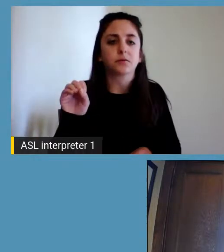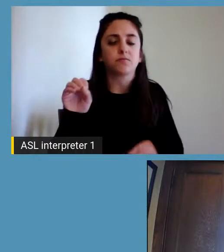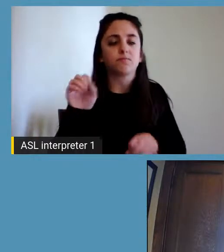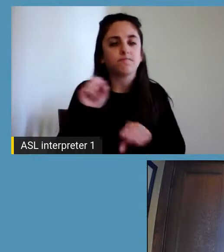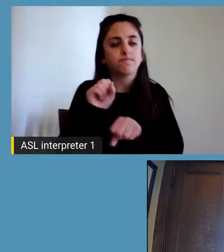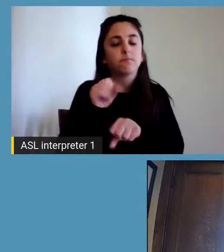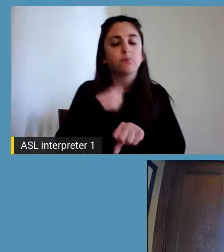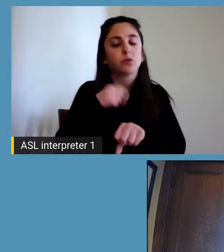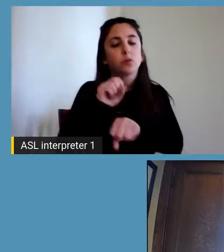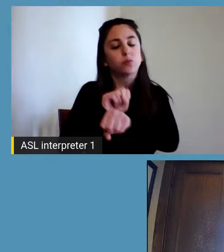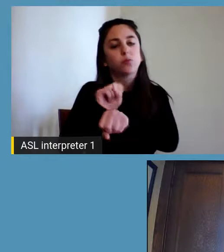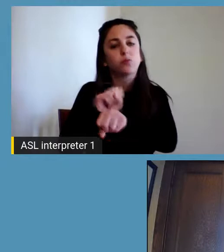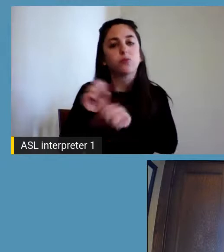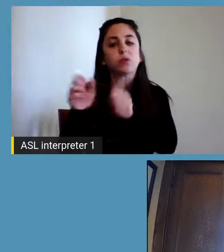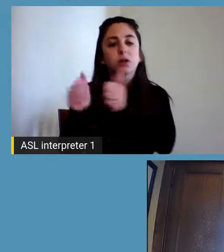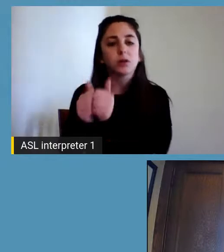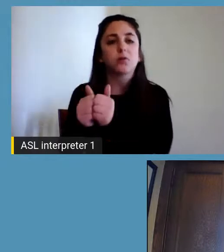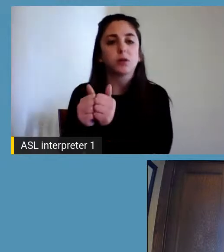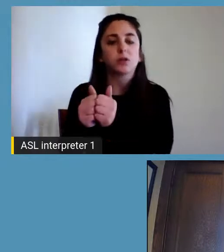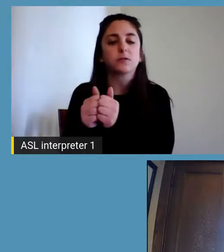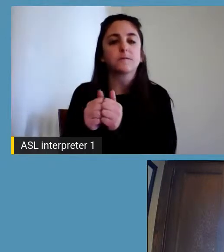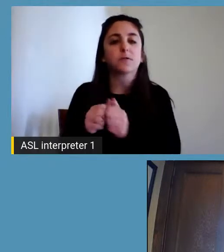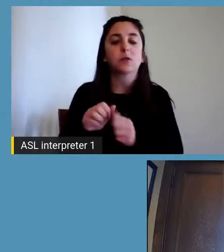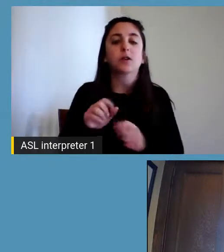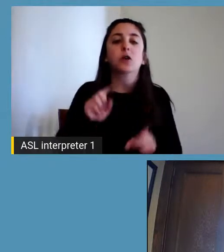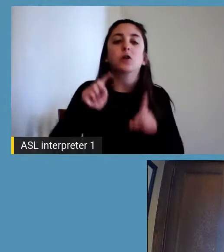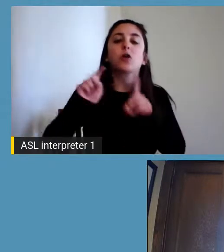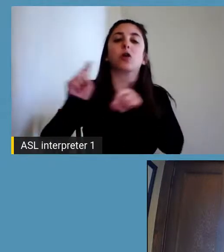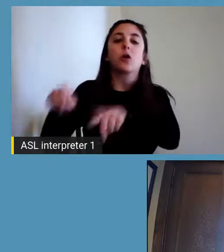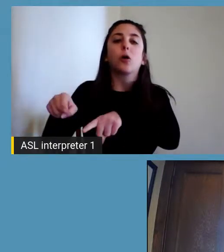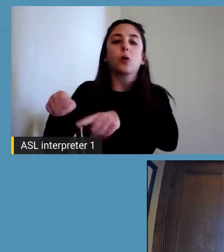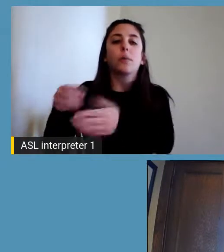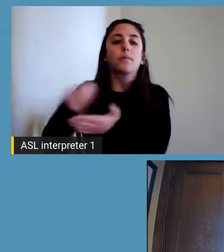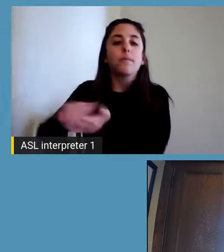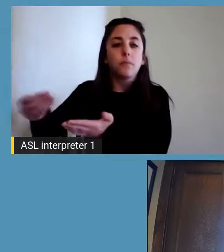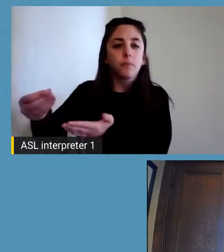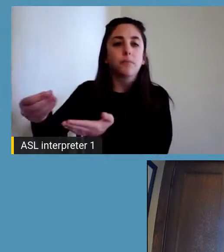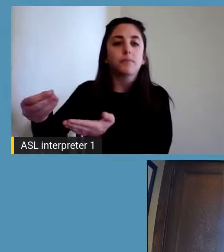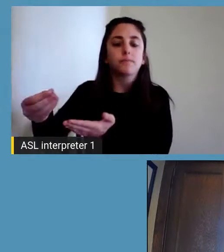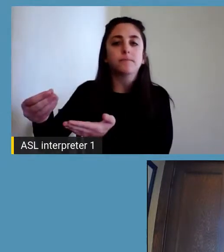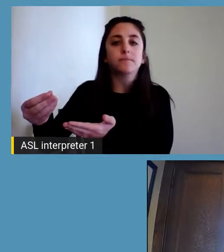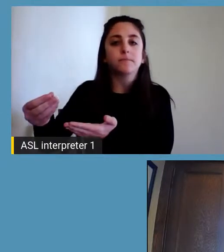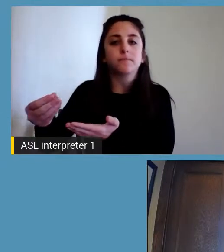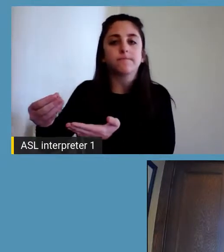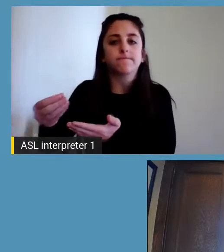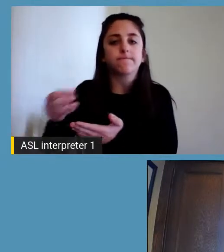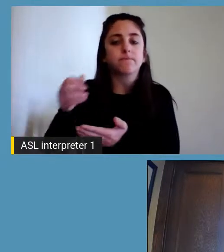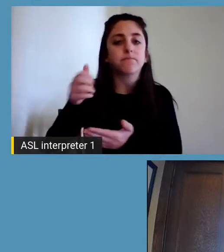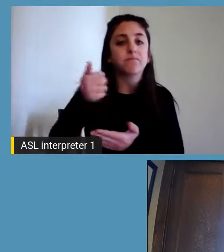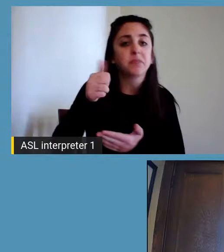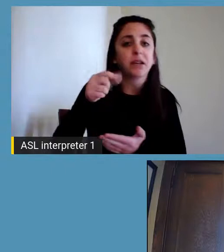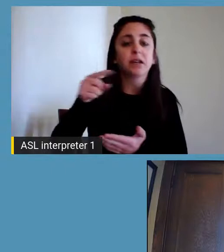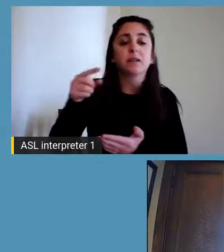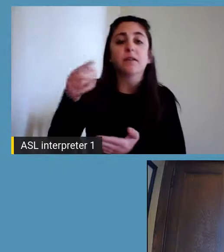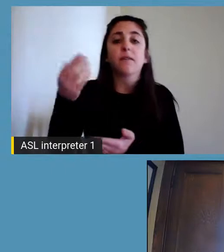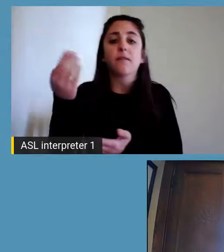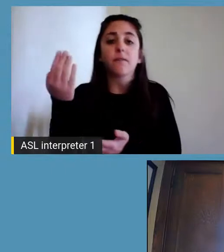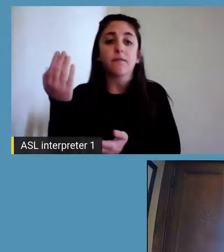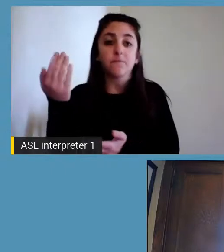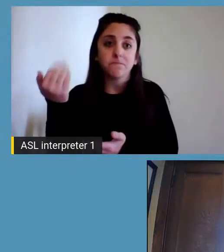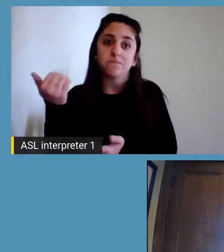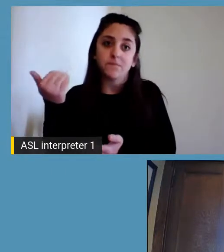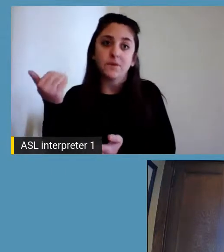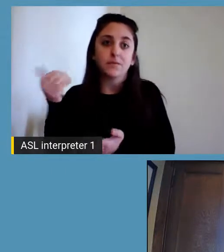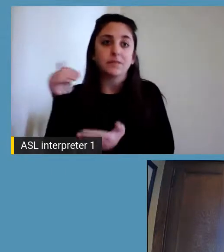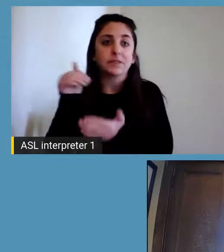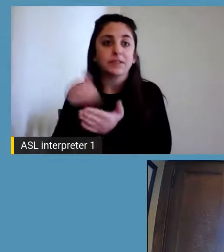company that has actually gone and bought a $10,000 to $15,000 scanner, and yes, they